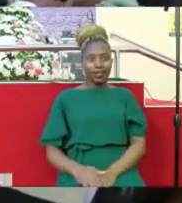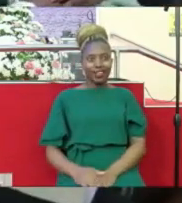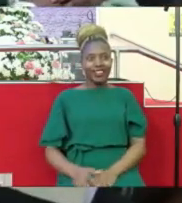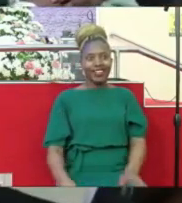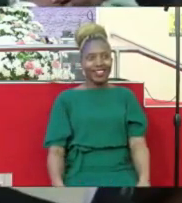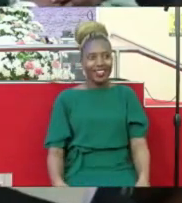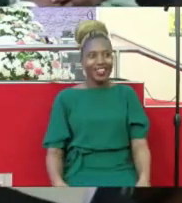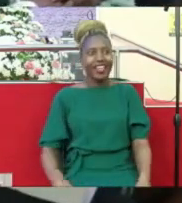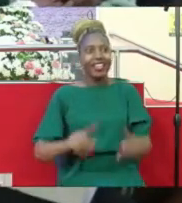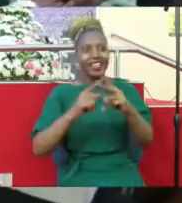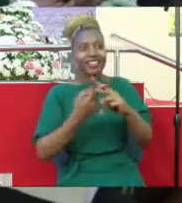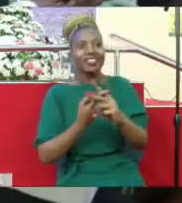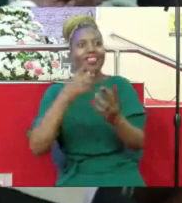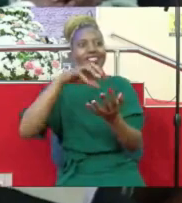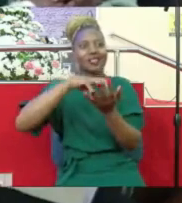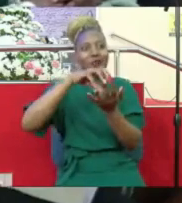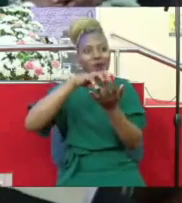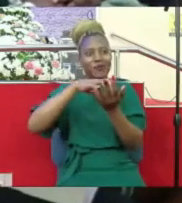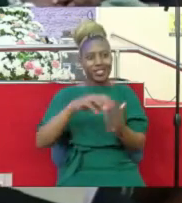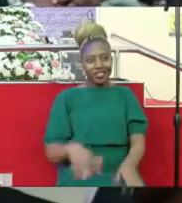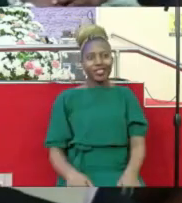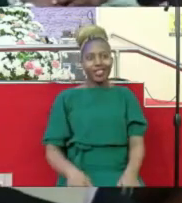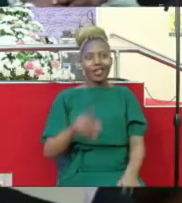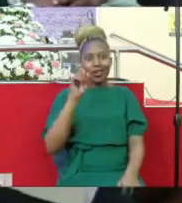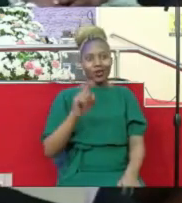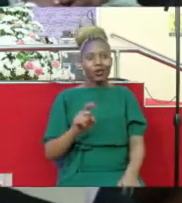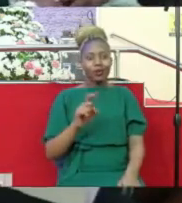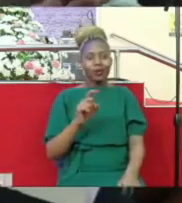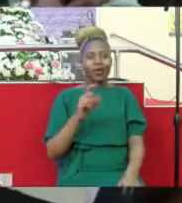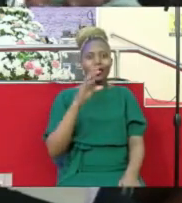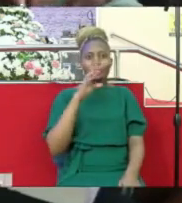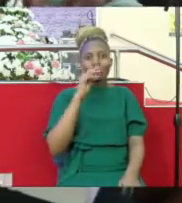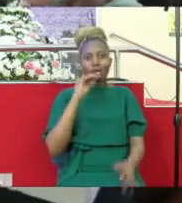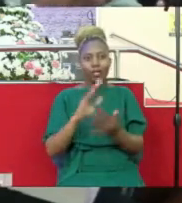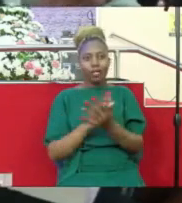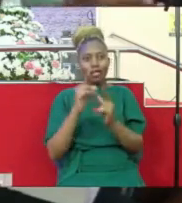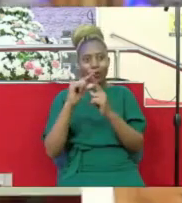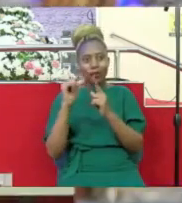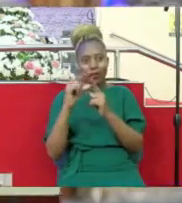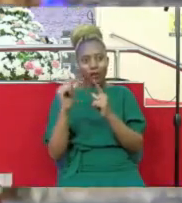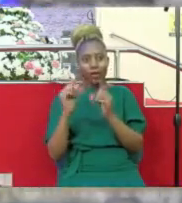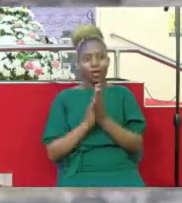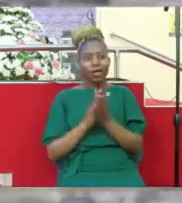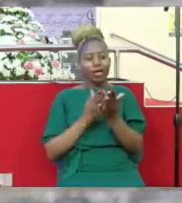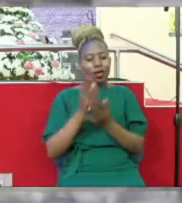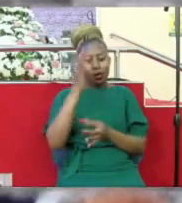Genesis moment, you must mix the word with faith.